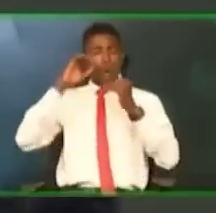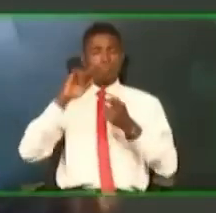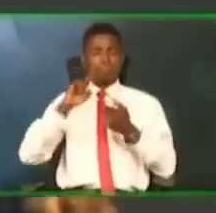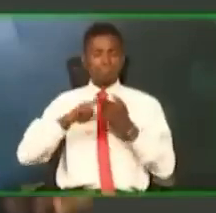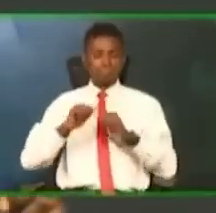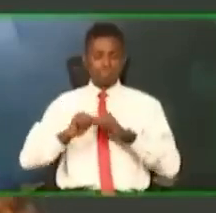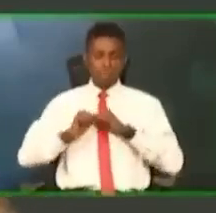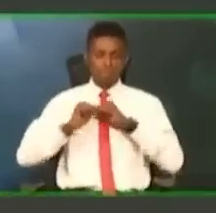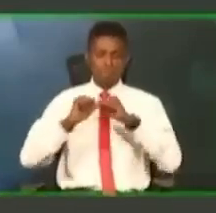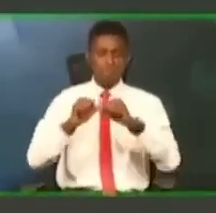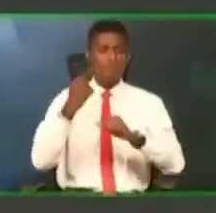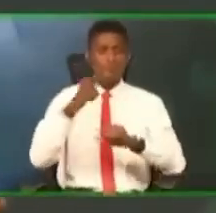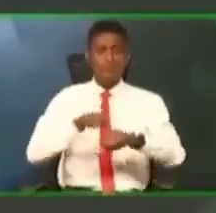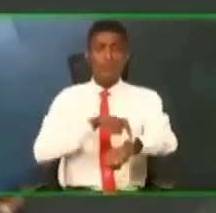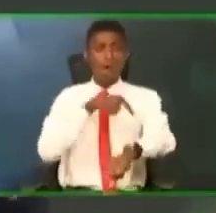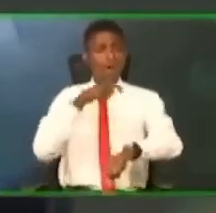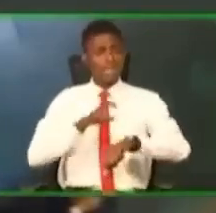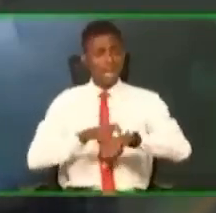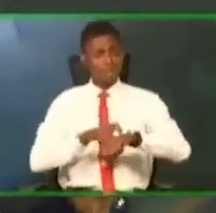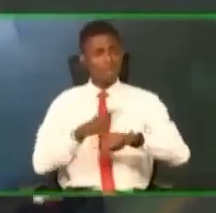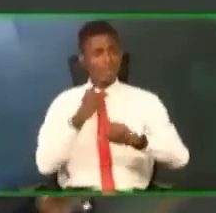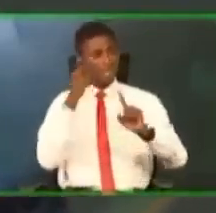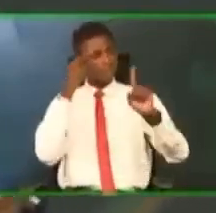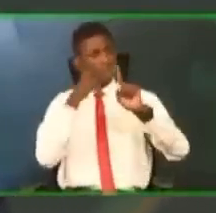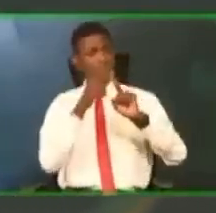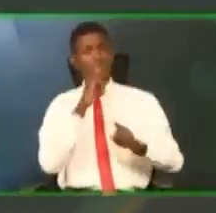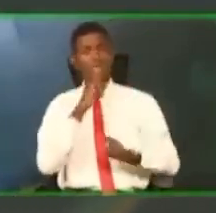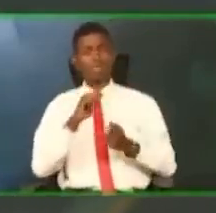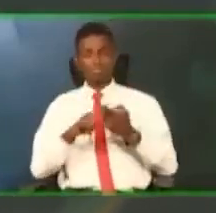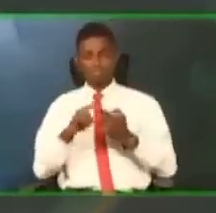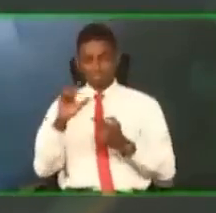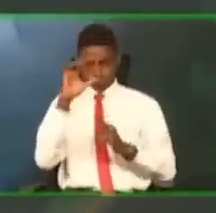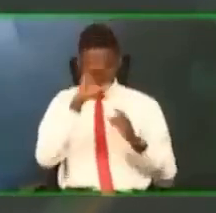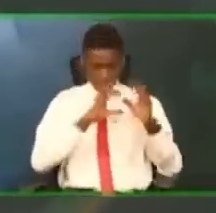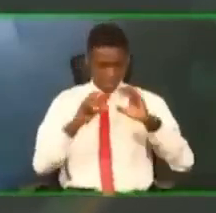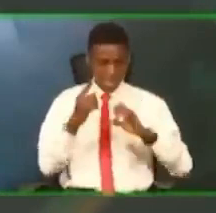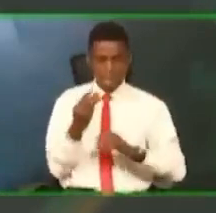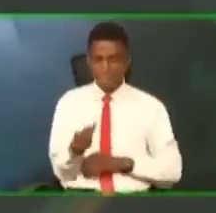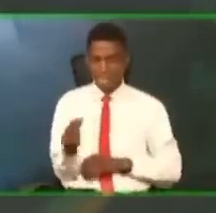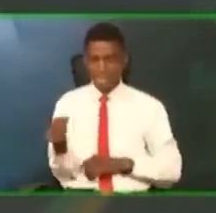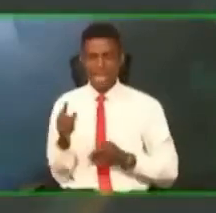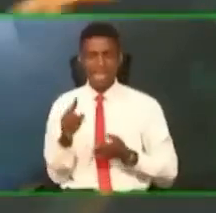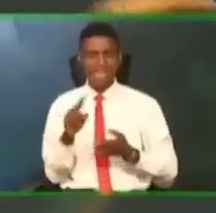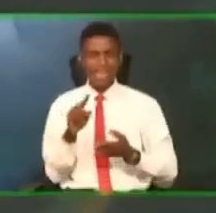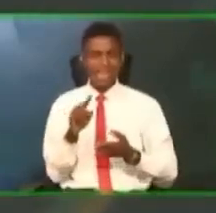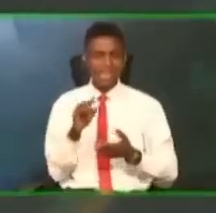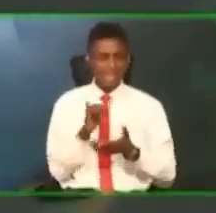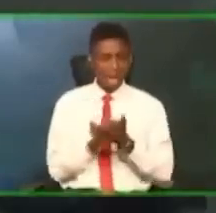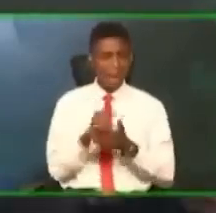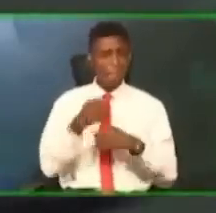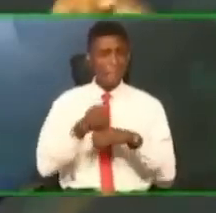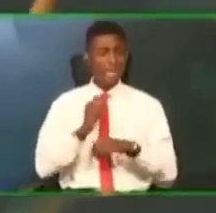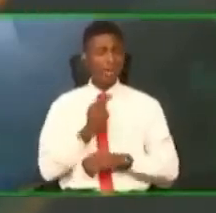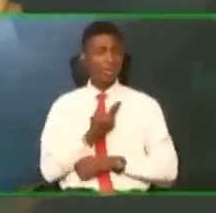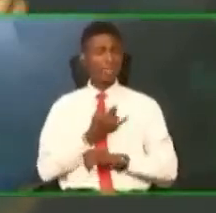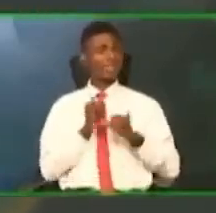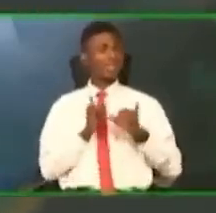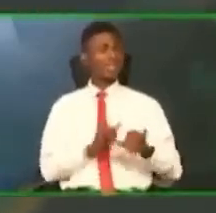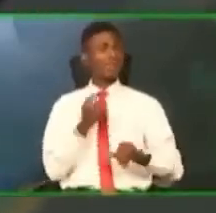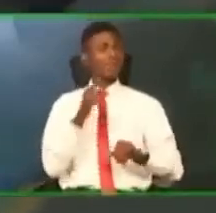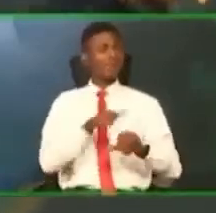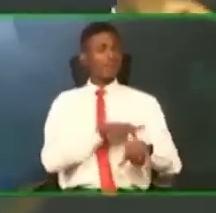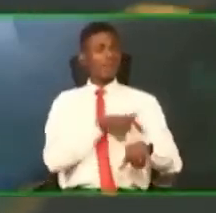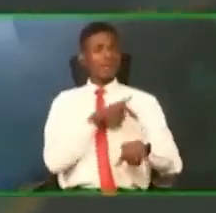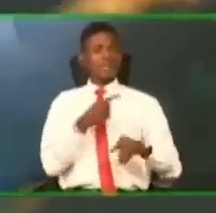the goal is to find out the ingredients that sponsor longevity. And the way you do it is by following